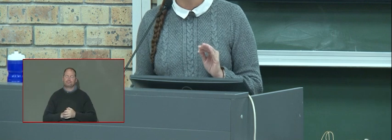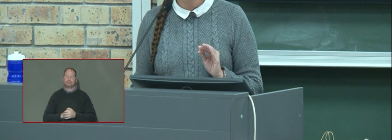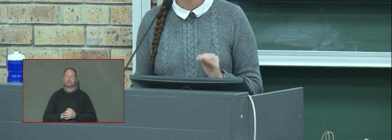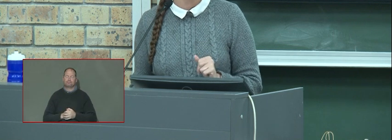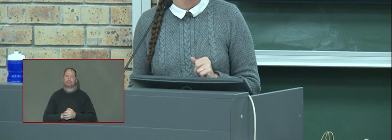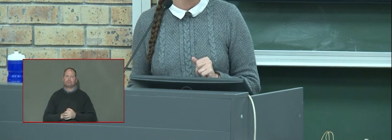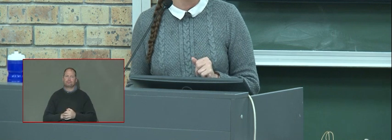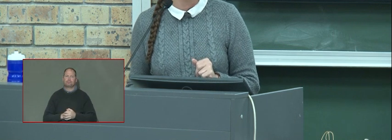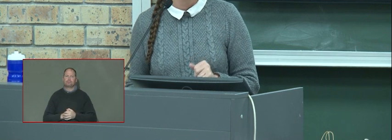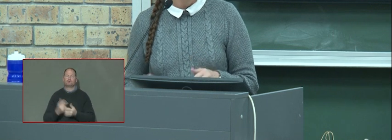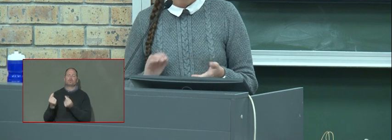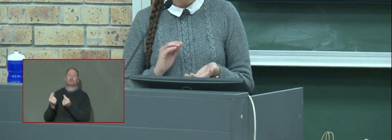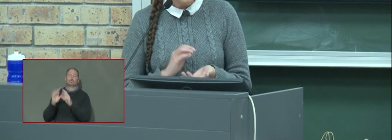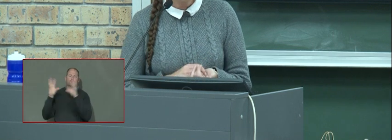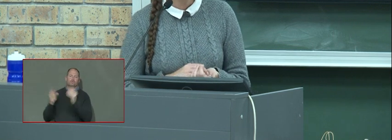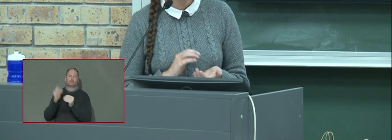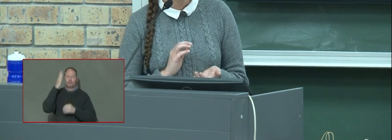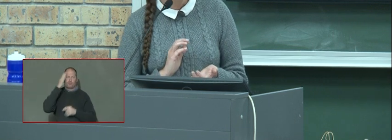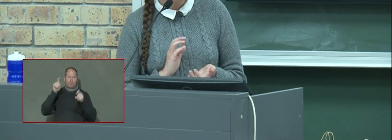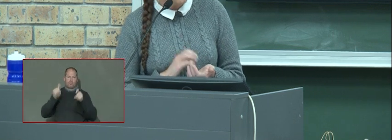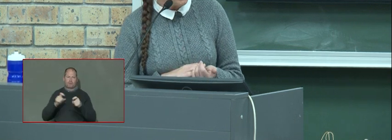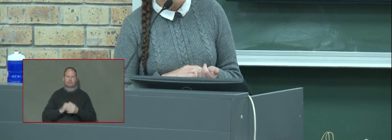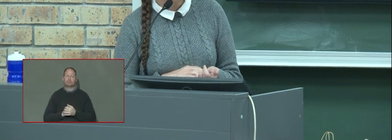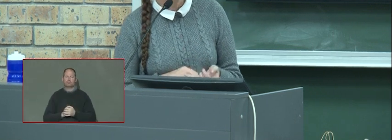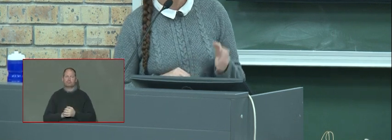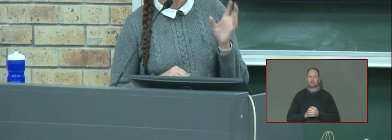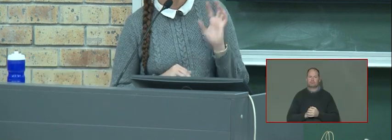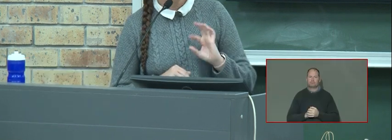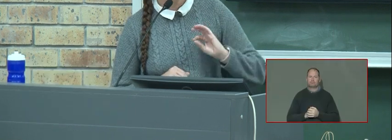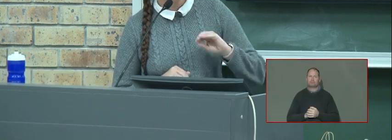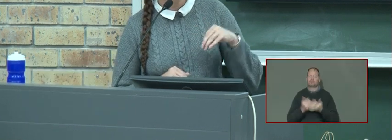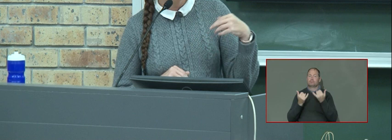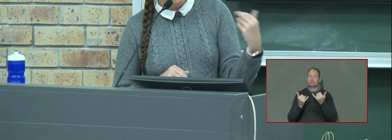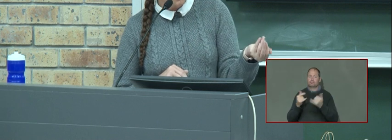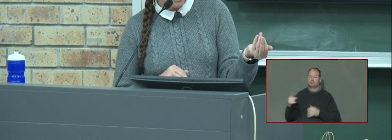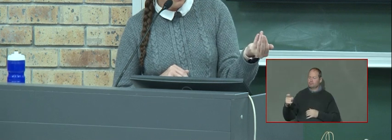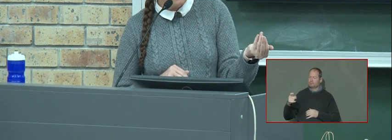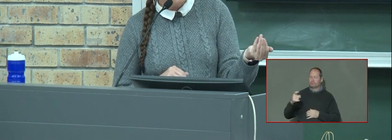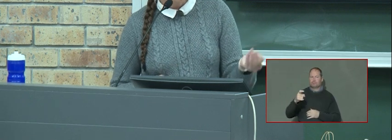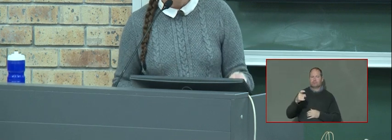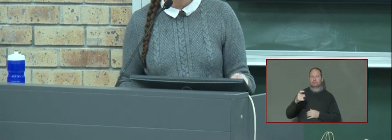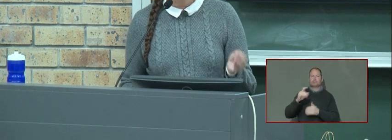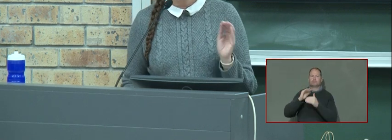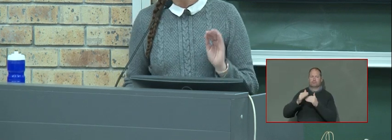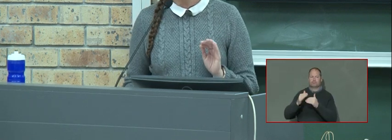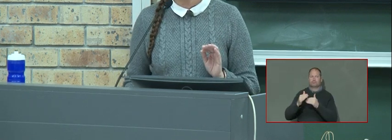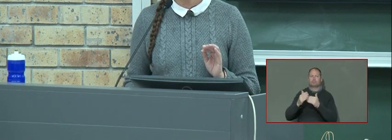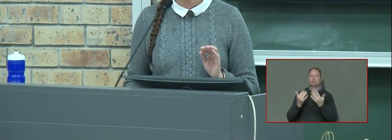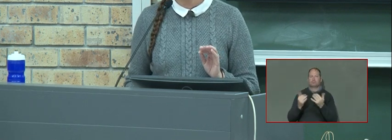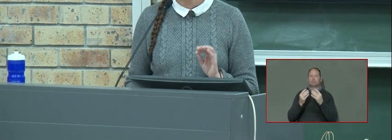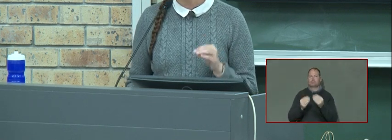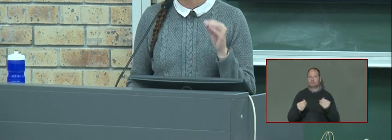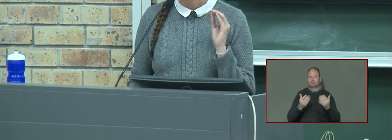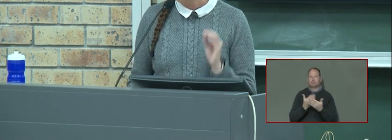must know all the functions. The acrosome especially, because it's going to neutralize, and then make sure that